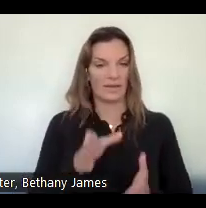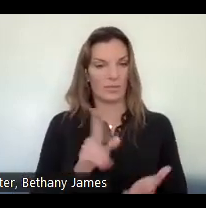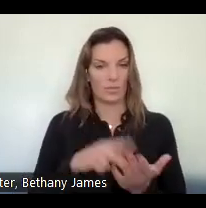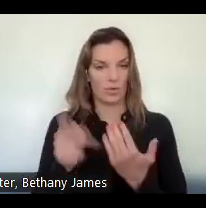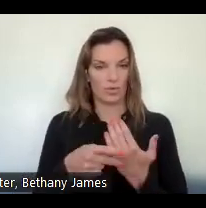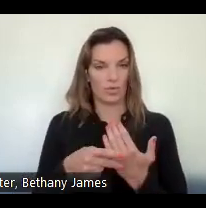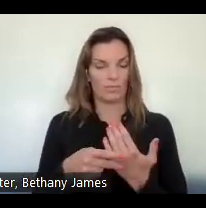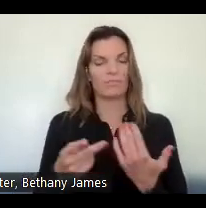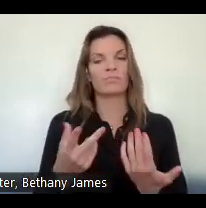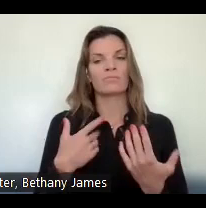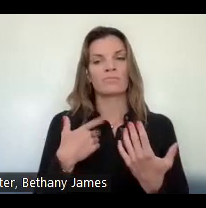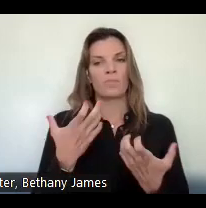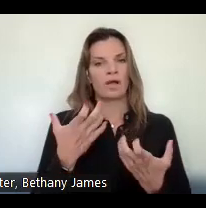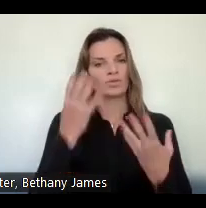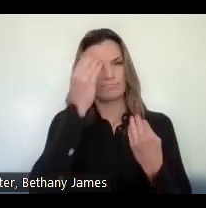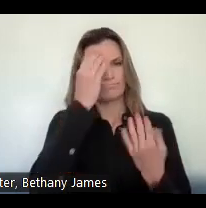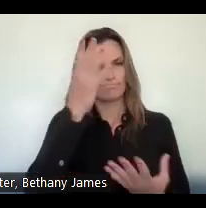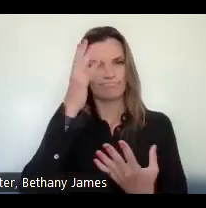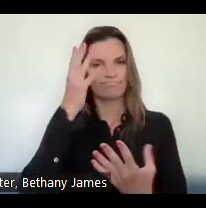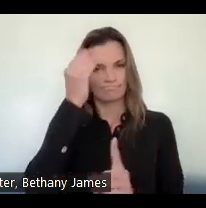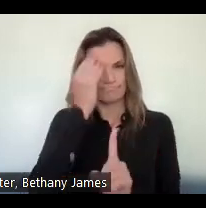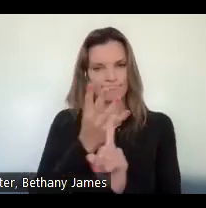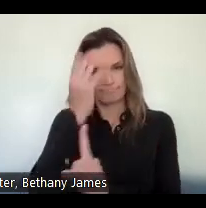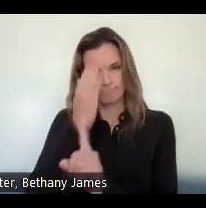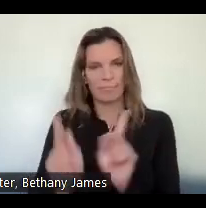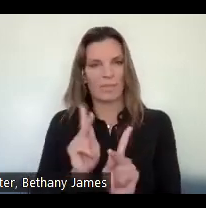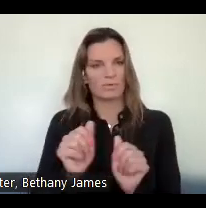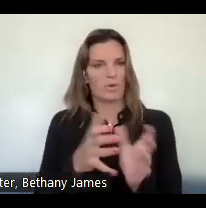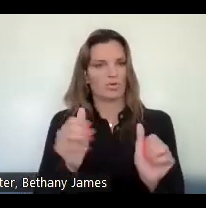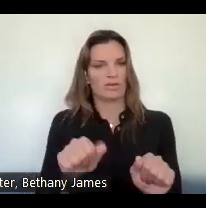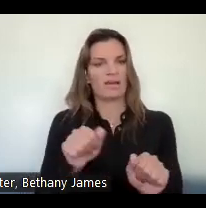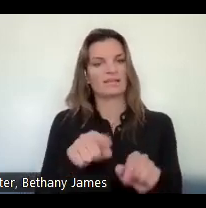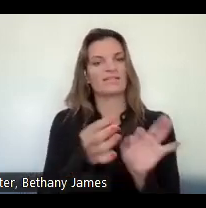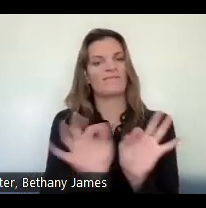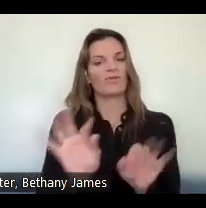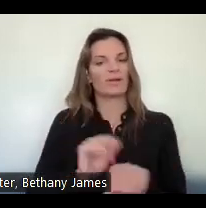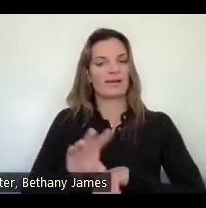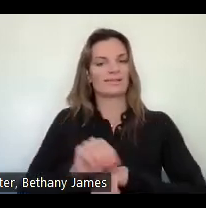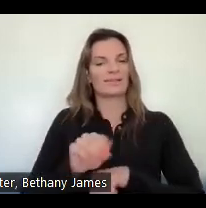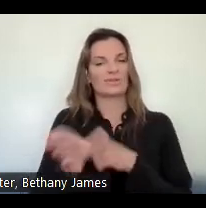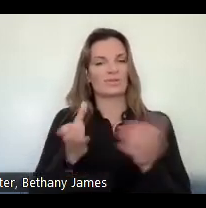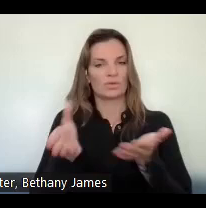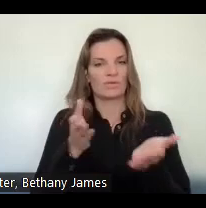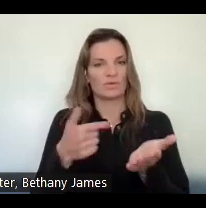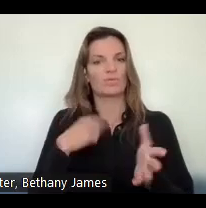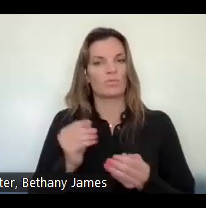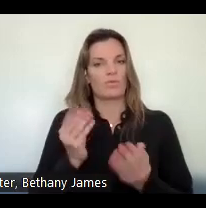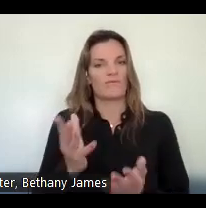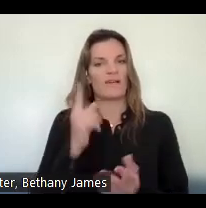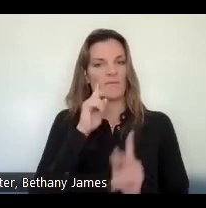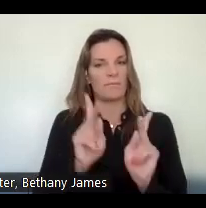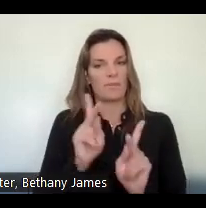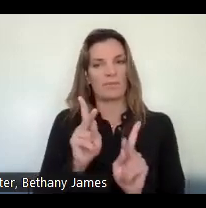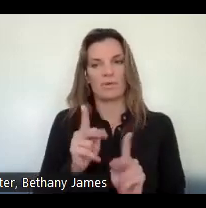to inform as many people as we can. This is a free consultation service that we provide to individuals who are touched